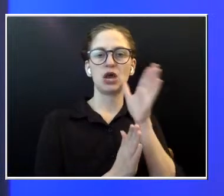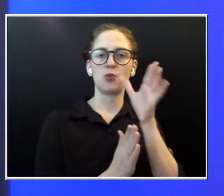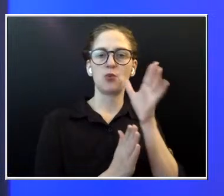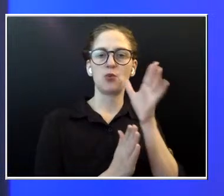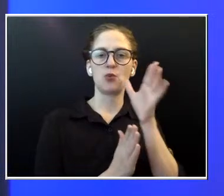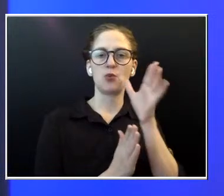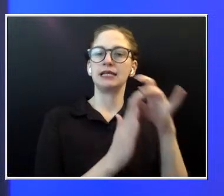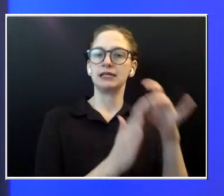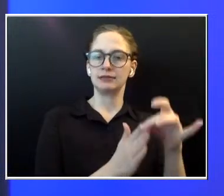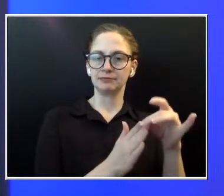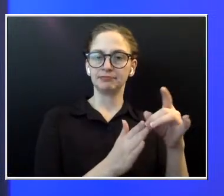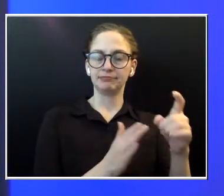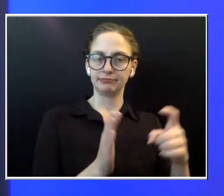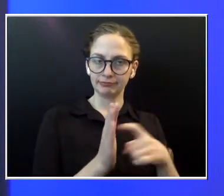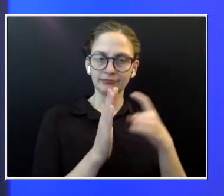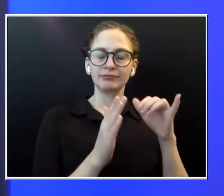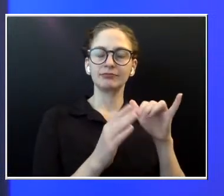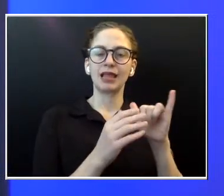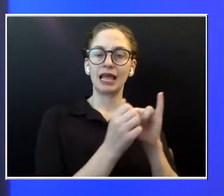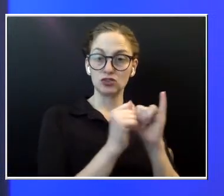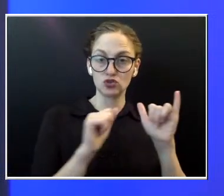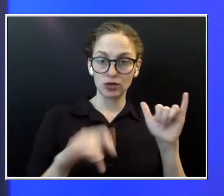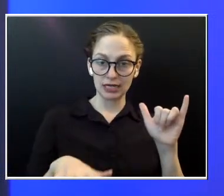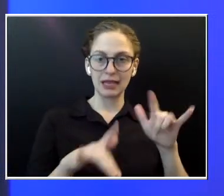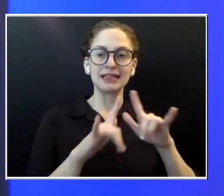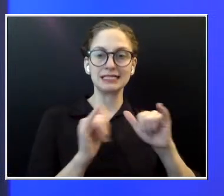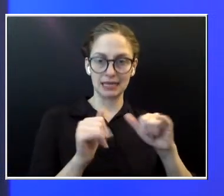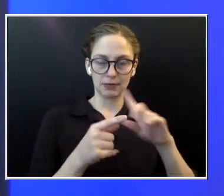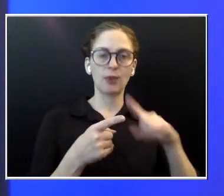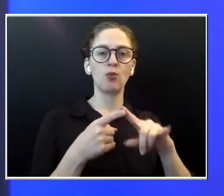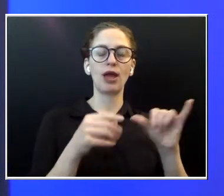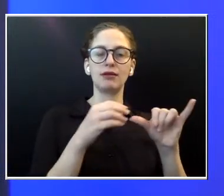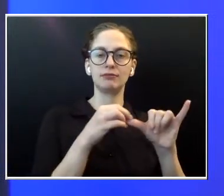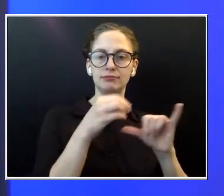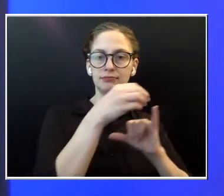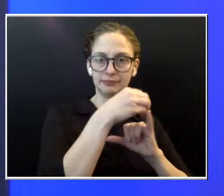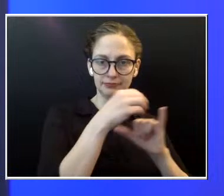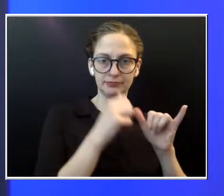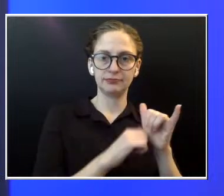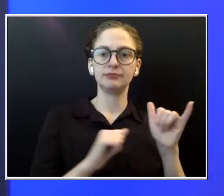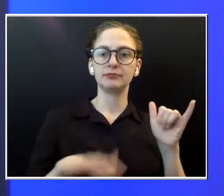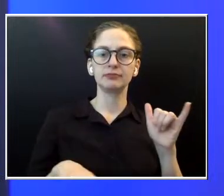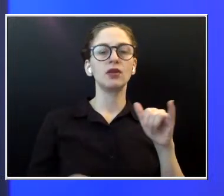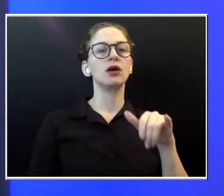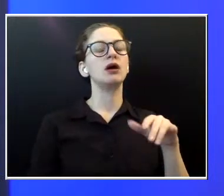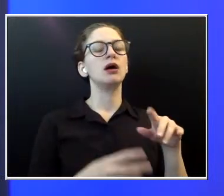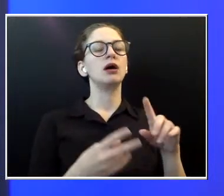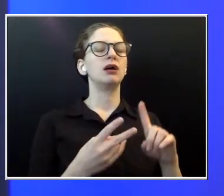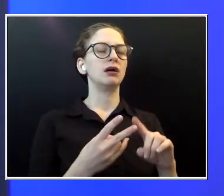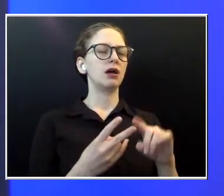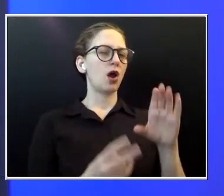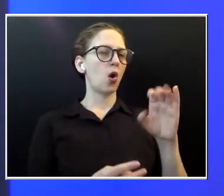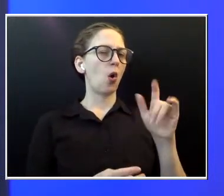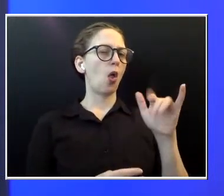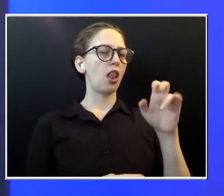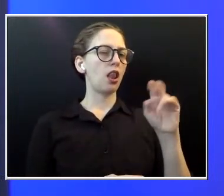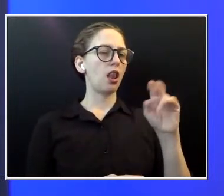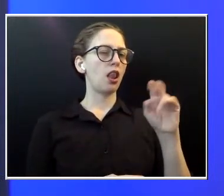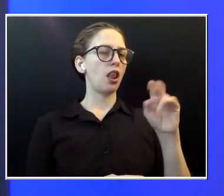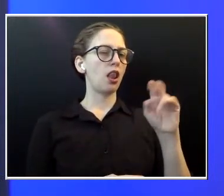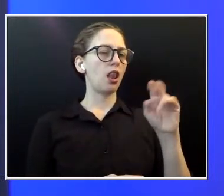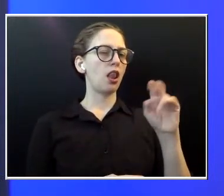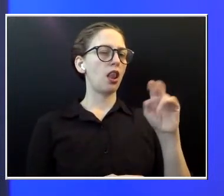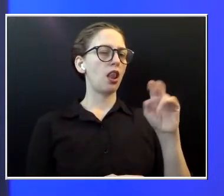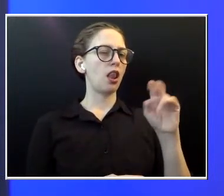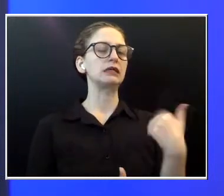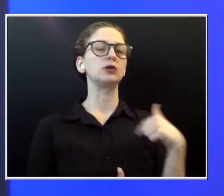of removal of their ovaries. The colon cancer risk, we still need more data to identify. We definitely see colon cancer